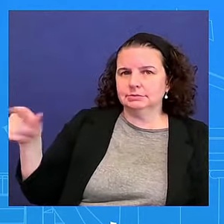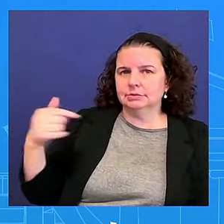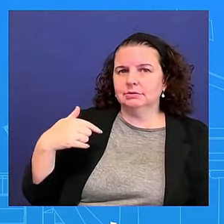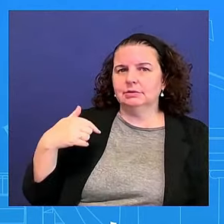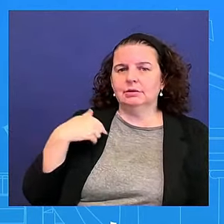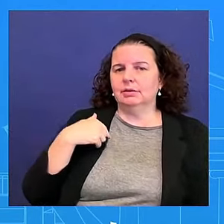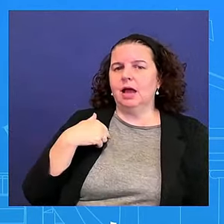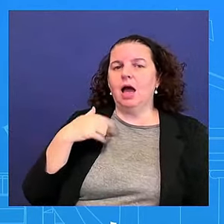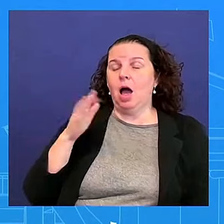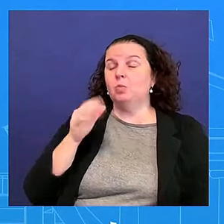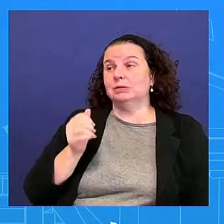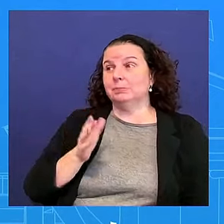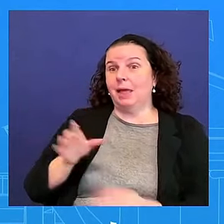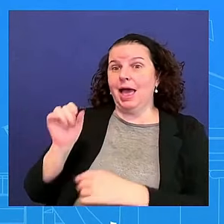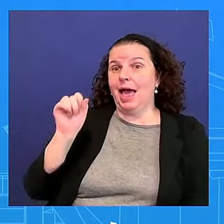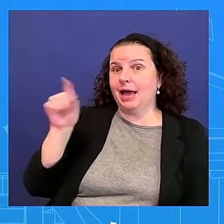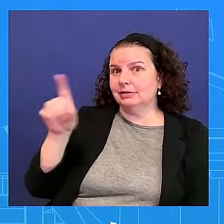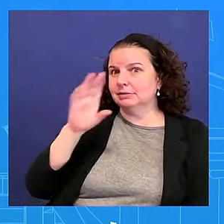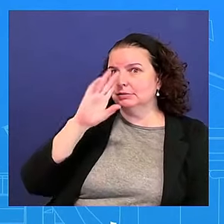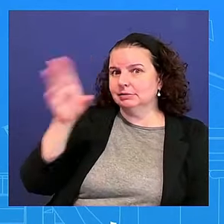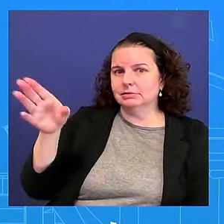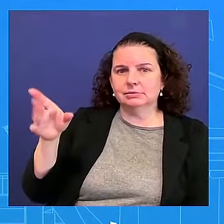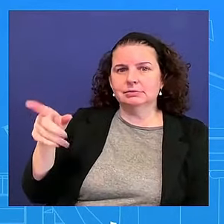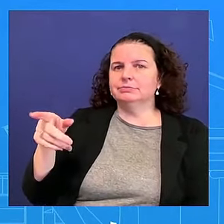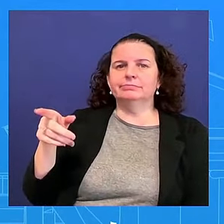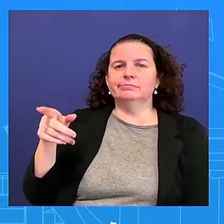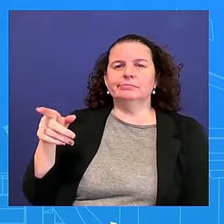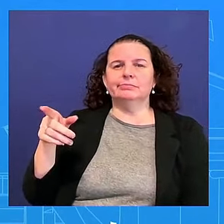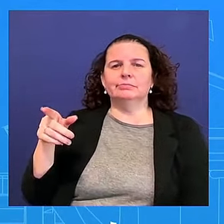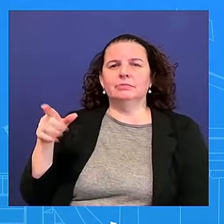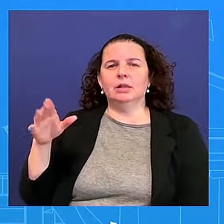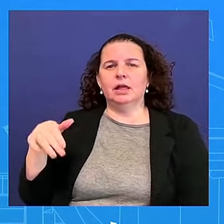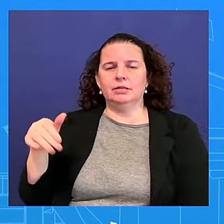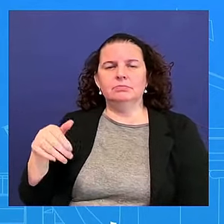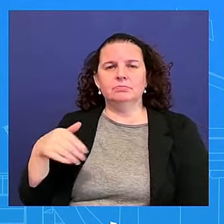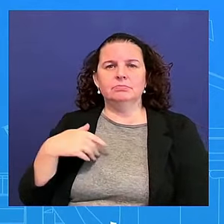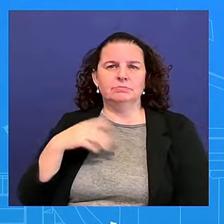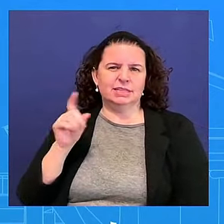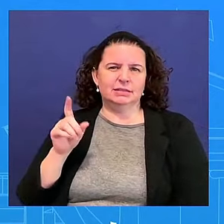something that, you know, we could follow up with him on. I have not. Okay.